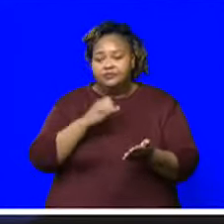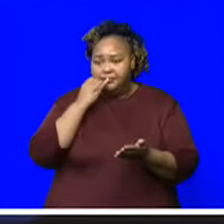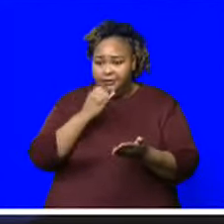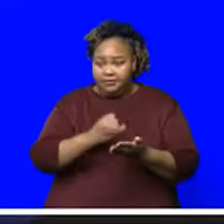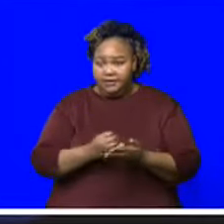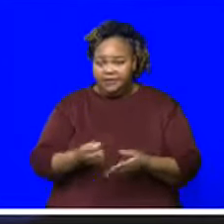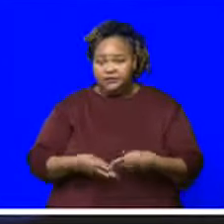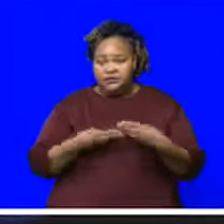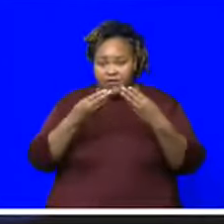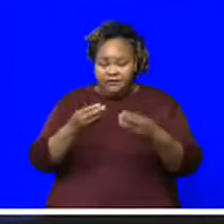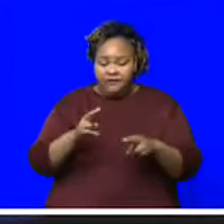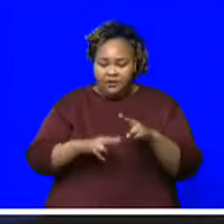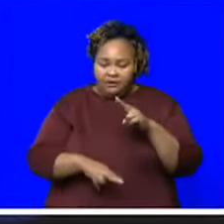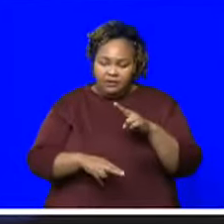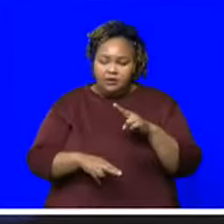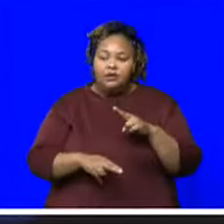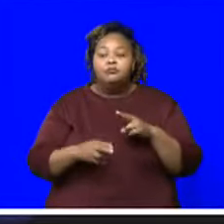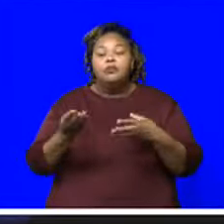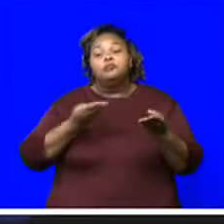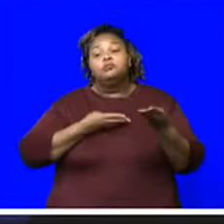and courier services.